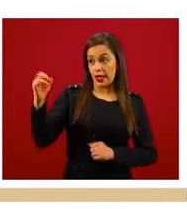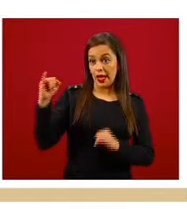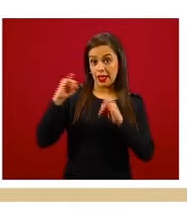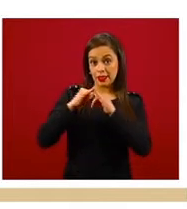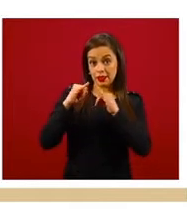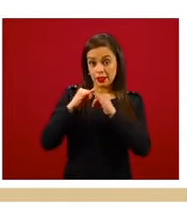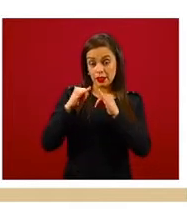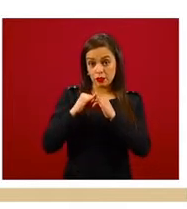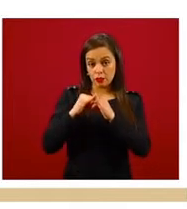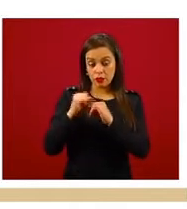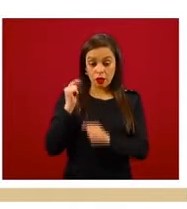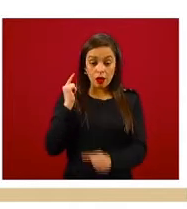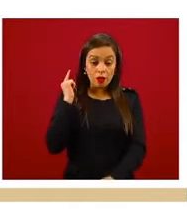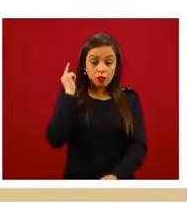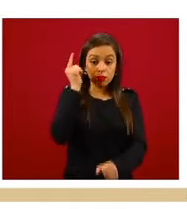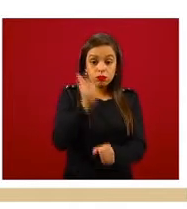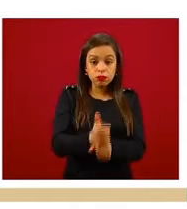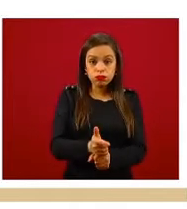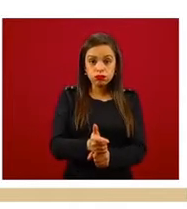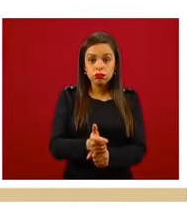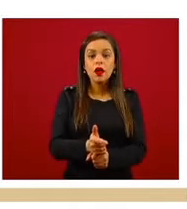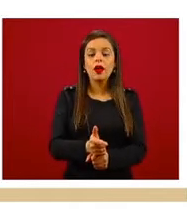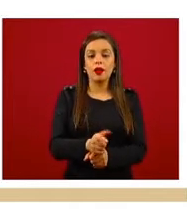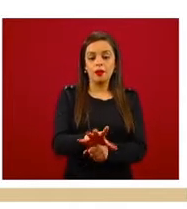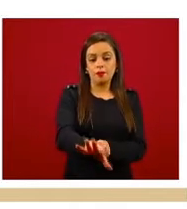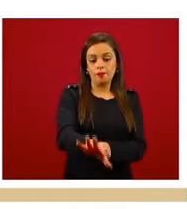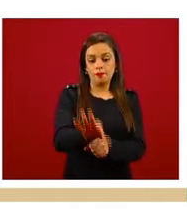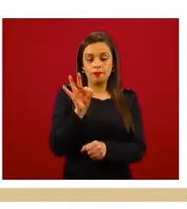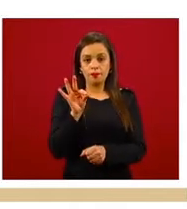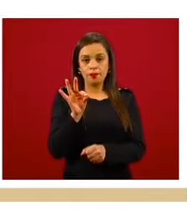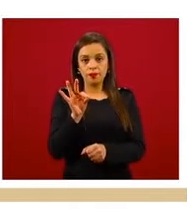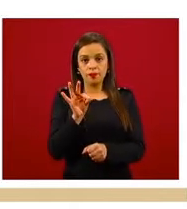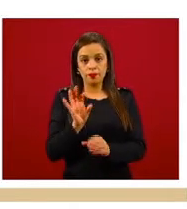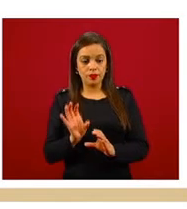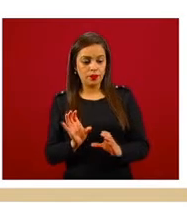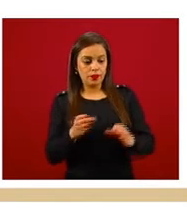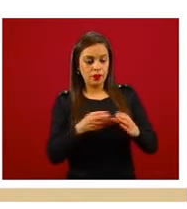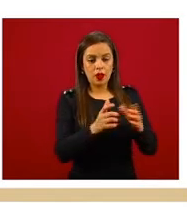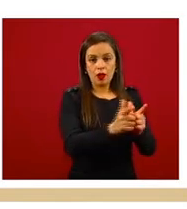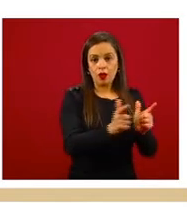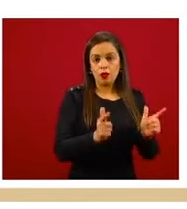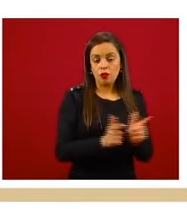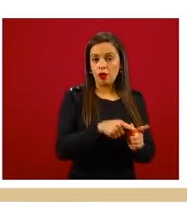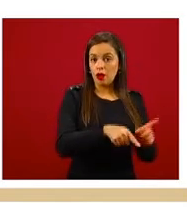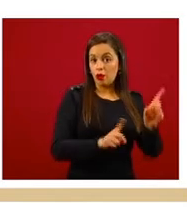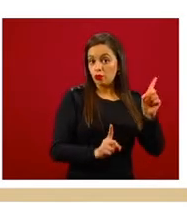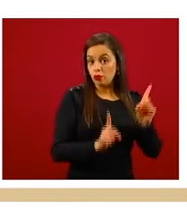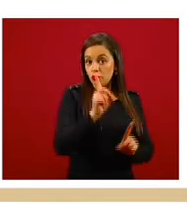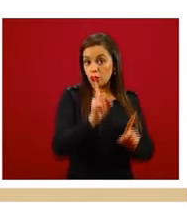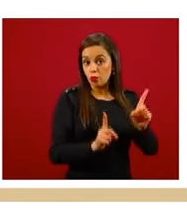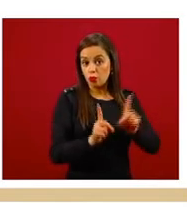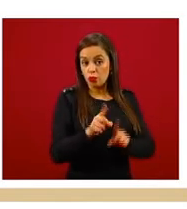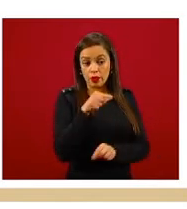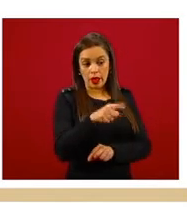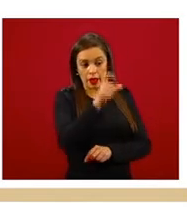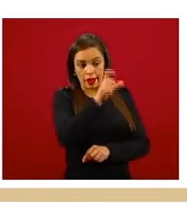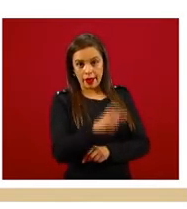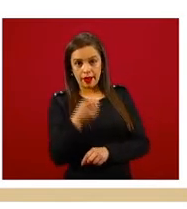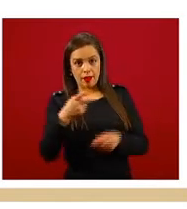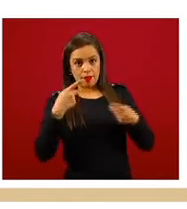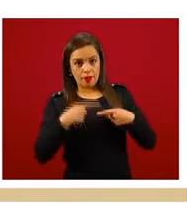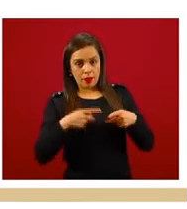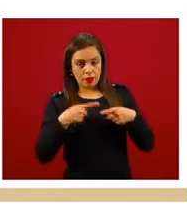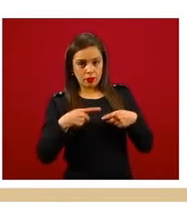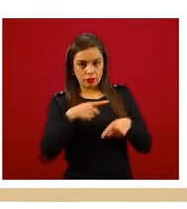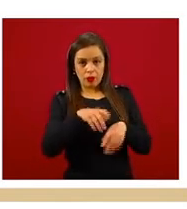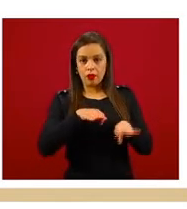happening. This is the institution that at a given point tested, confirmed, and classified the